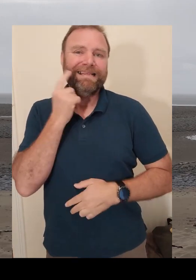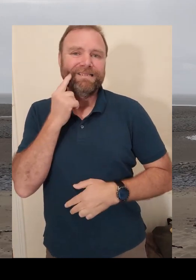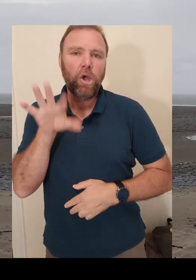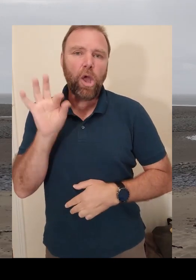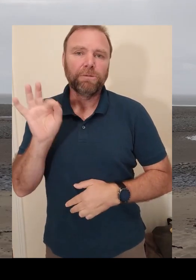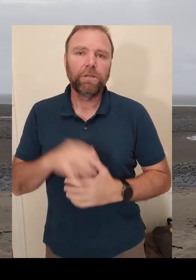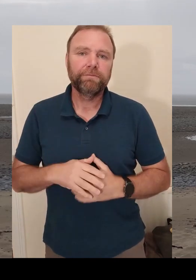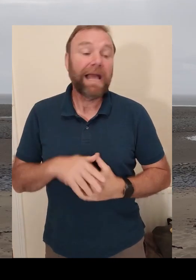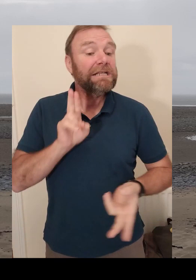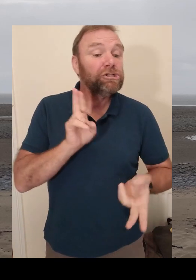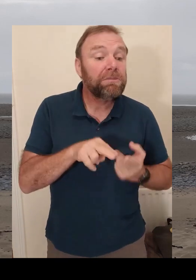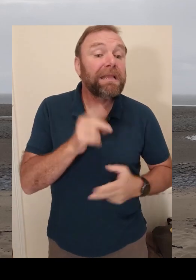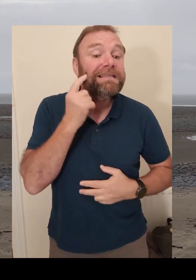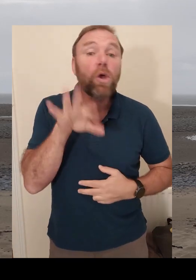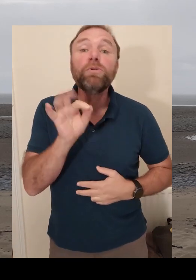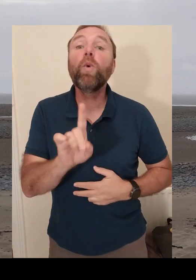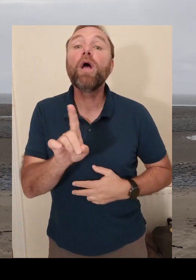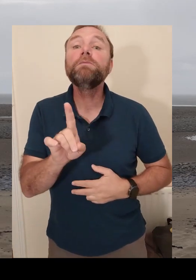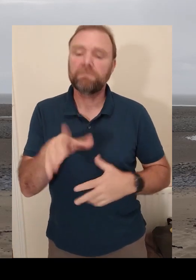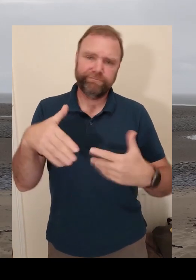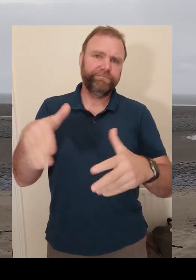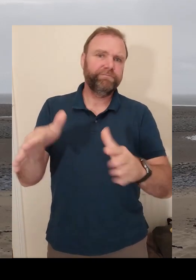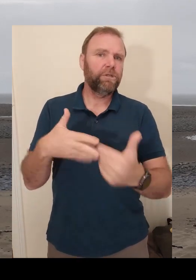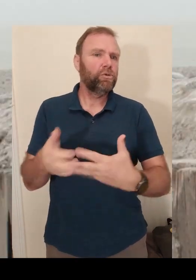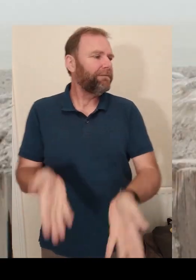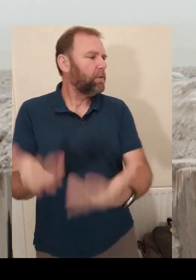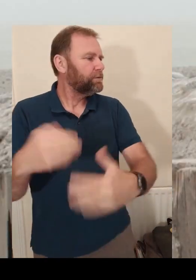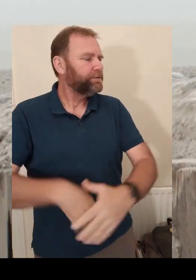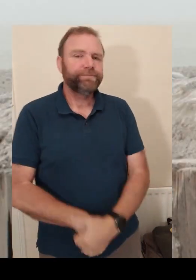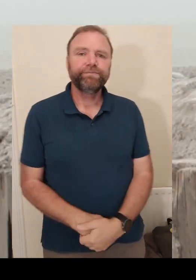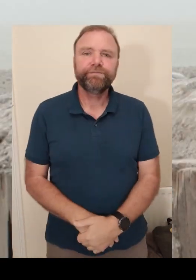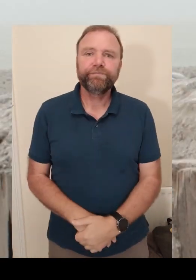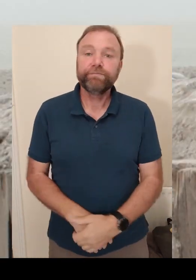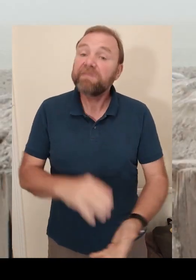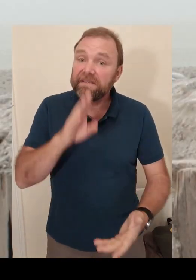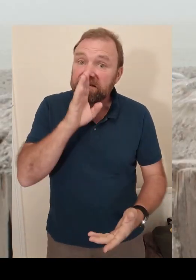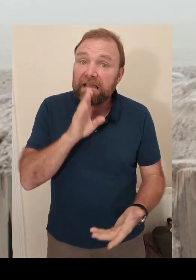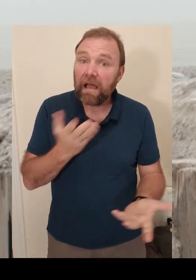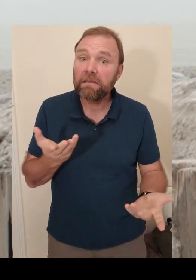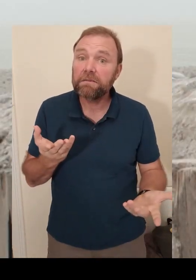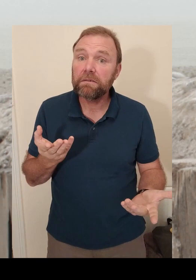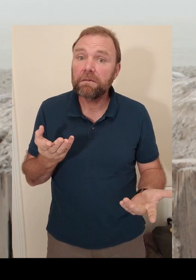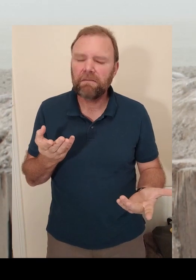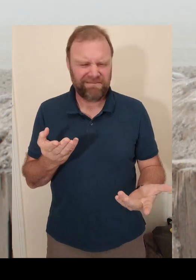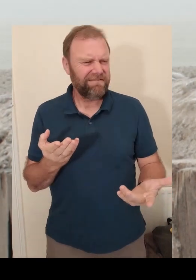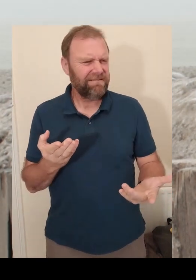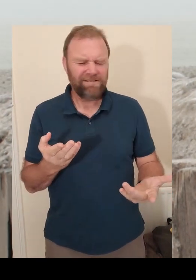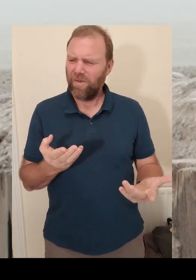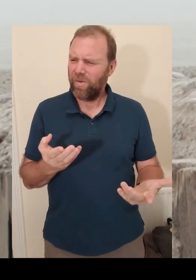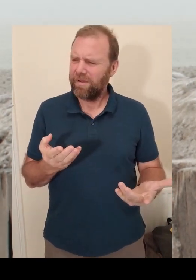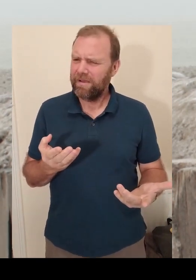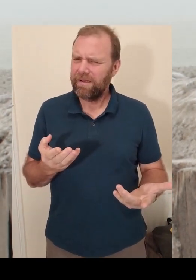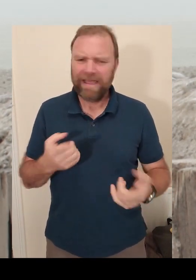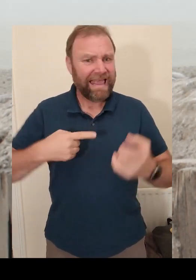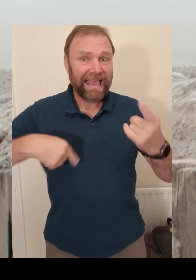option. And the cheapest and easiest option is you have to sort yourself out. That's really sad, you